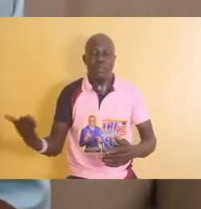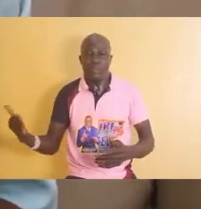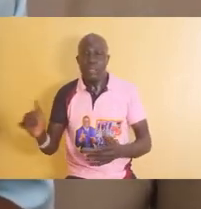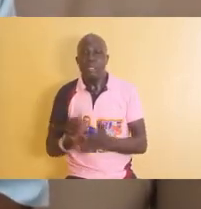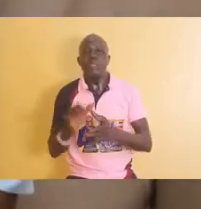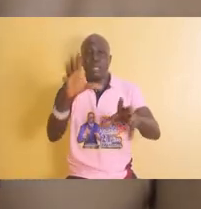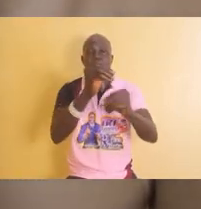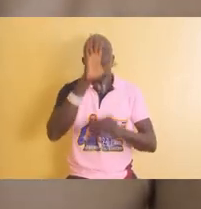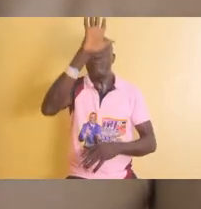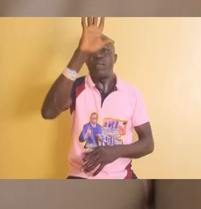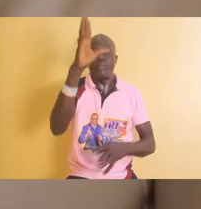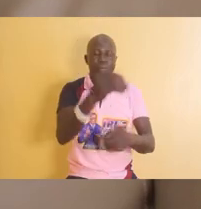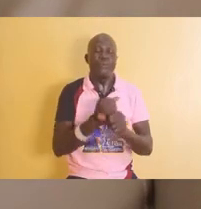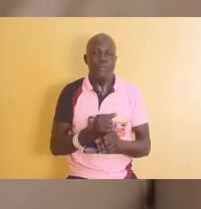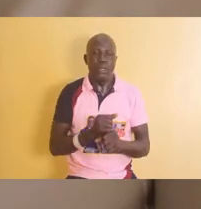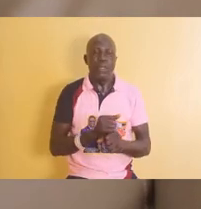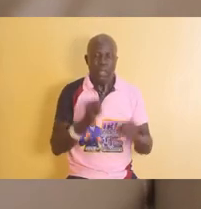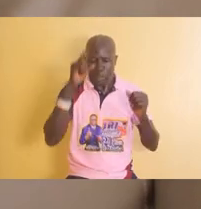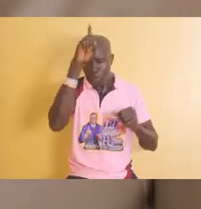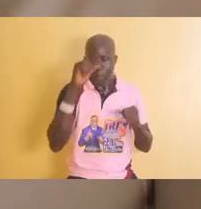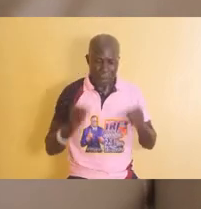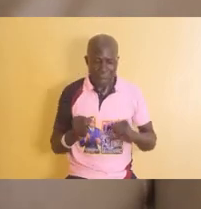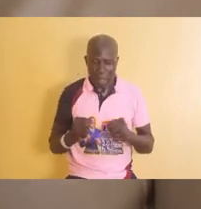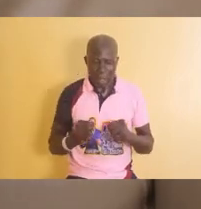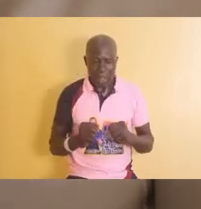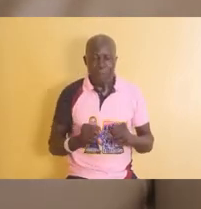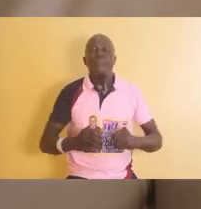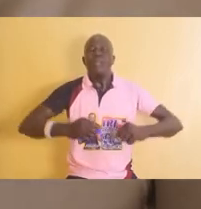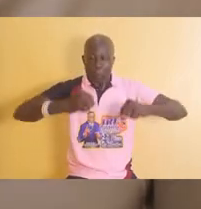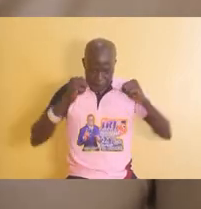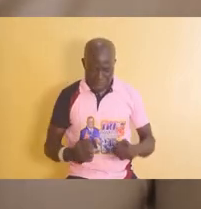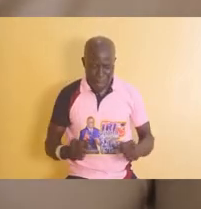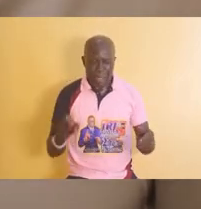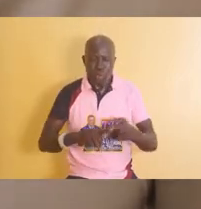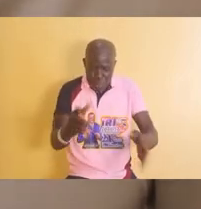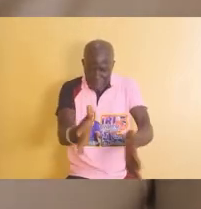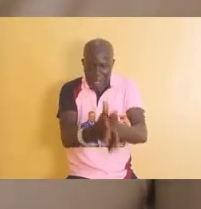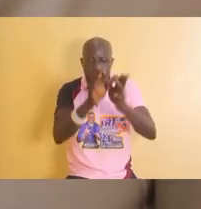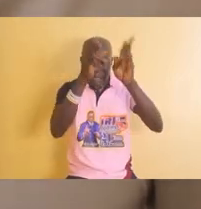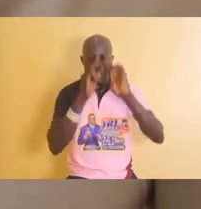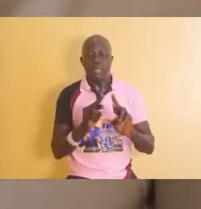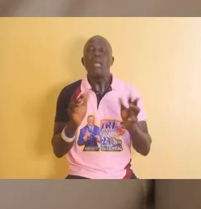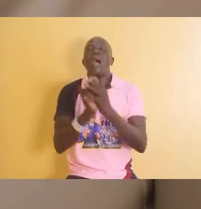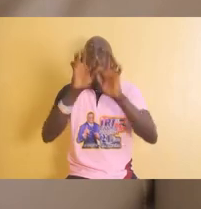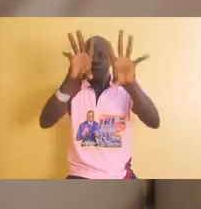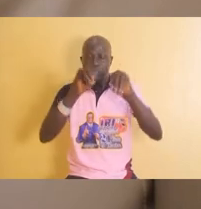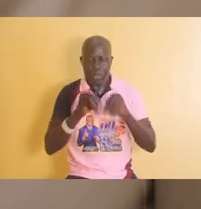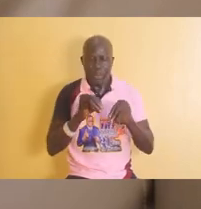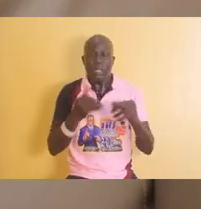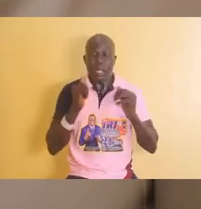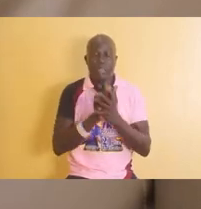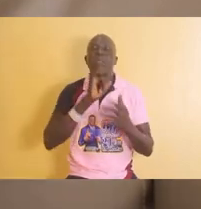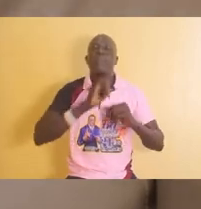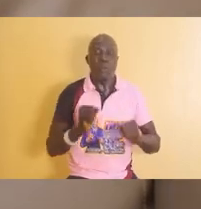Out of five things, we receive the fire. There is a power. Power to receive, to